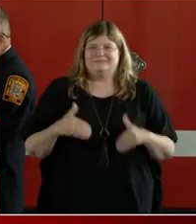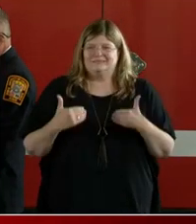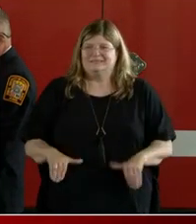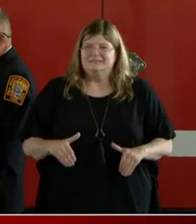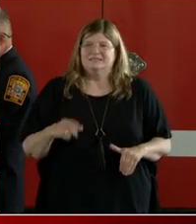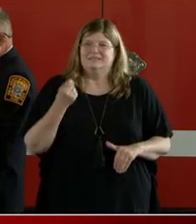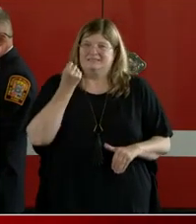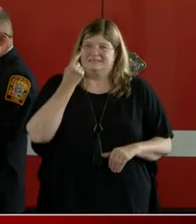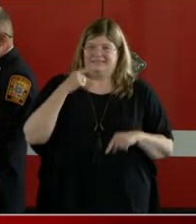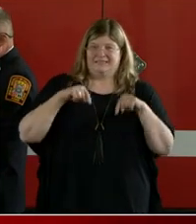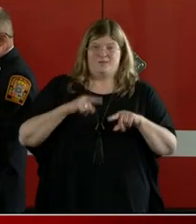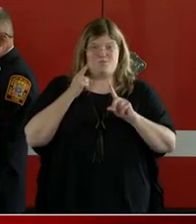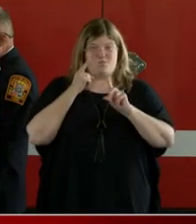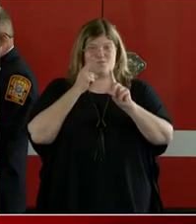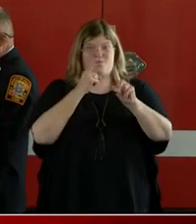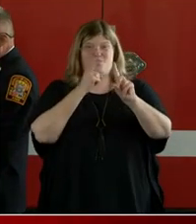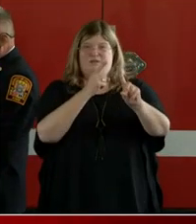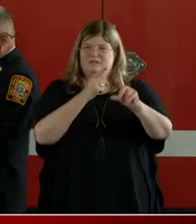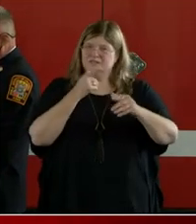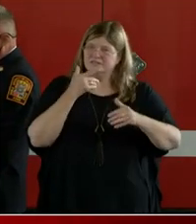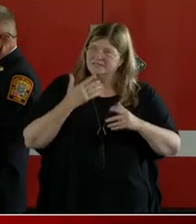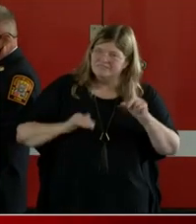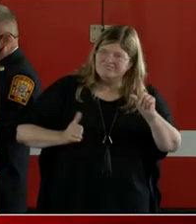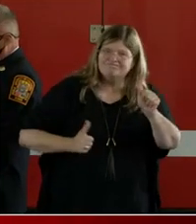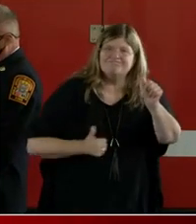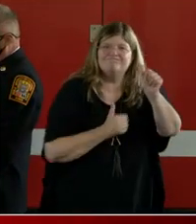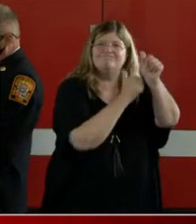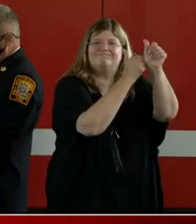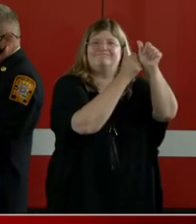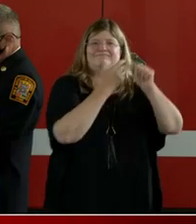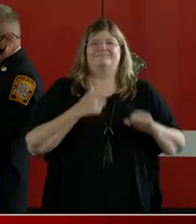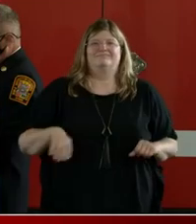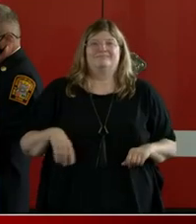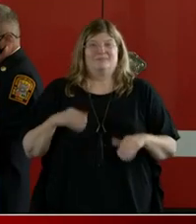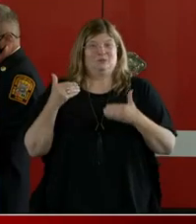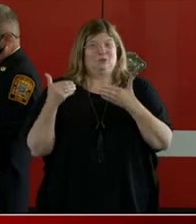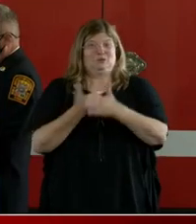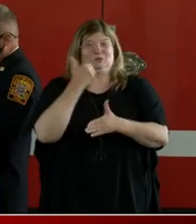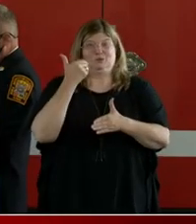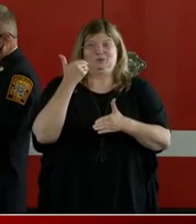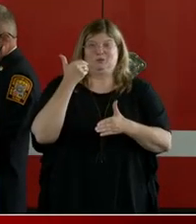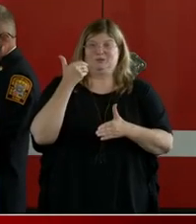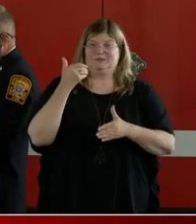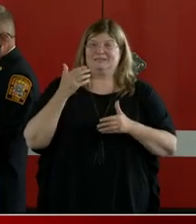of the council. New apparatus, new firehouses,